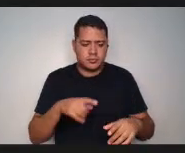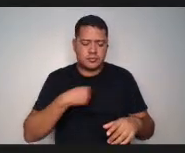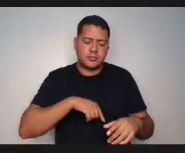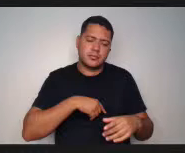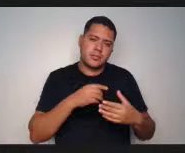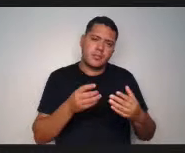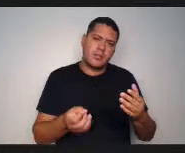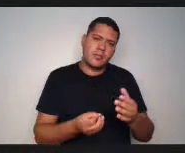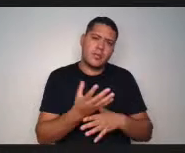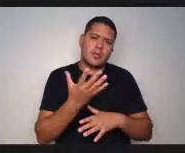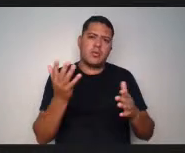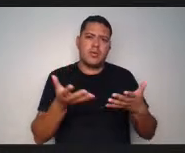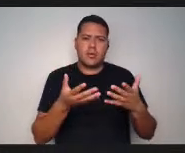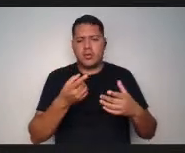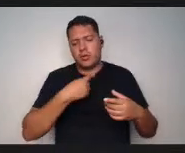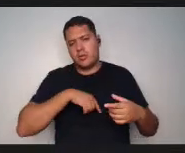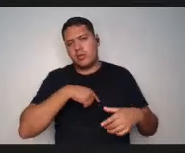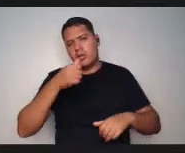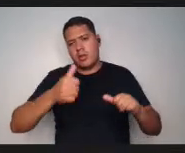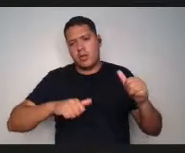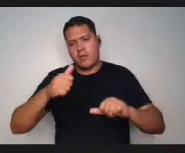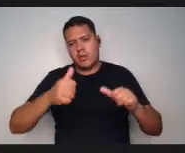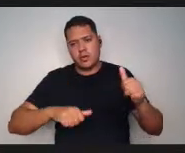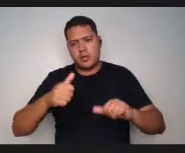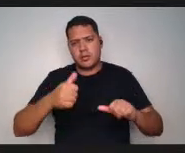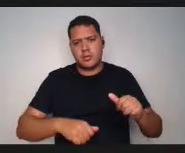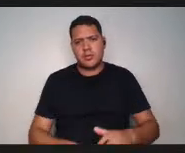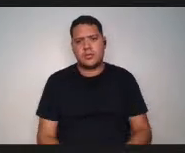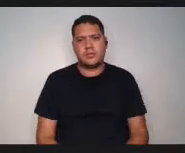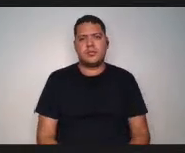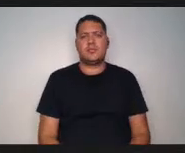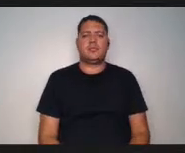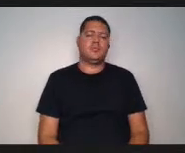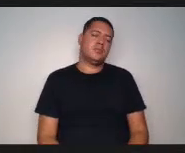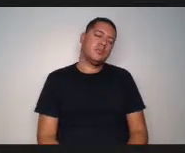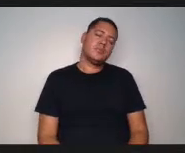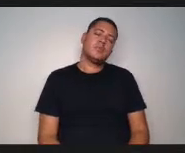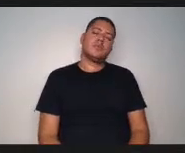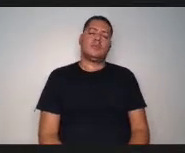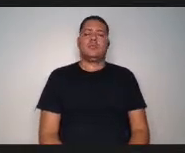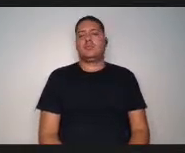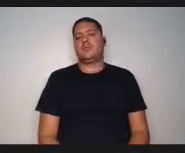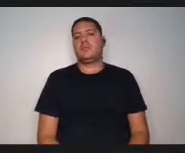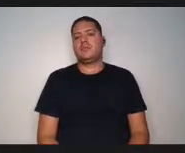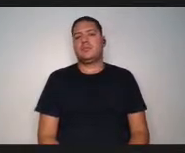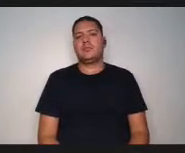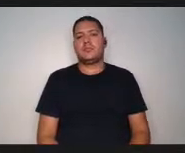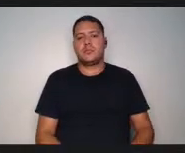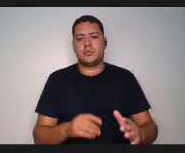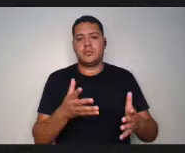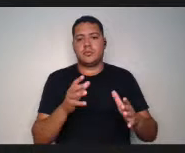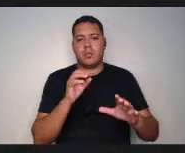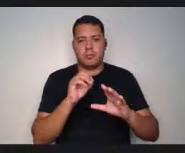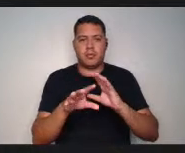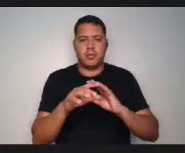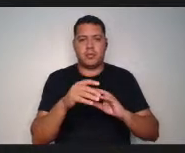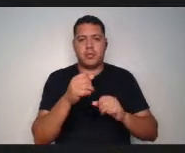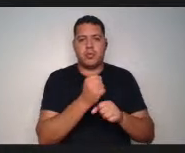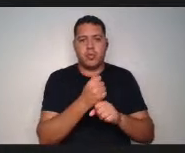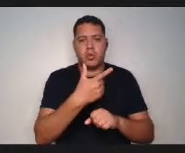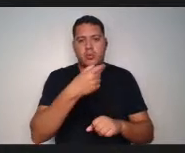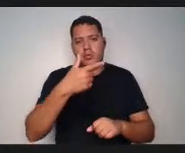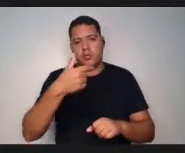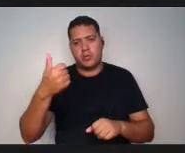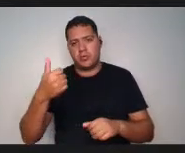was launched in January 2021. Anyone can access it. It's a free service. People can click on the link, fill